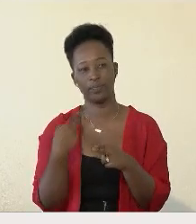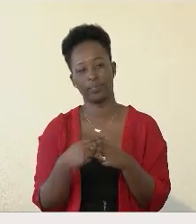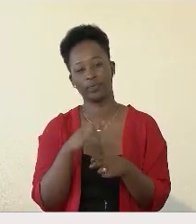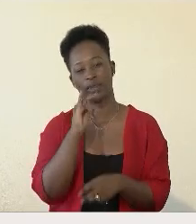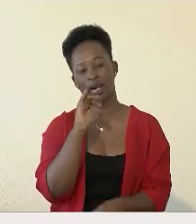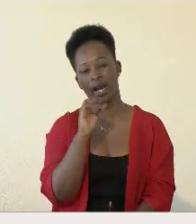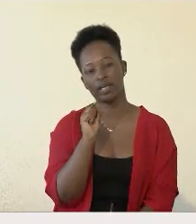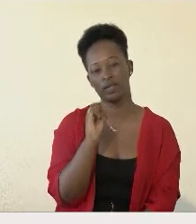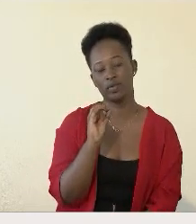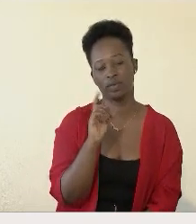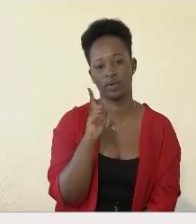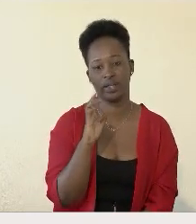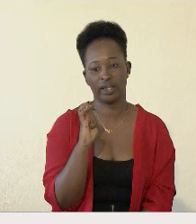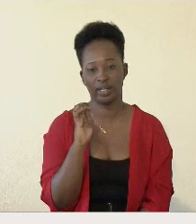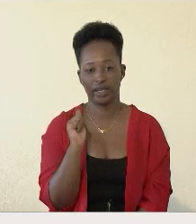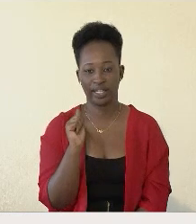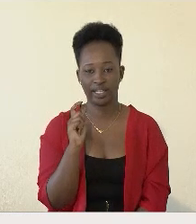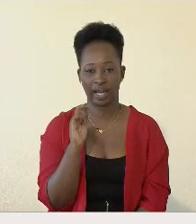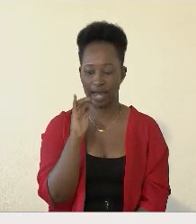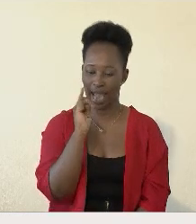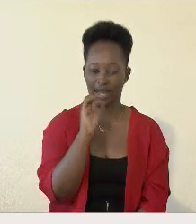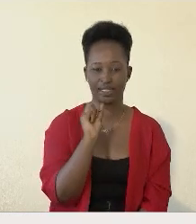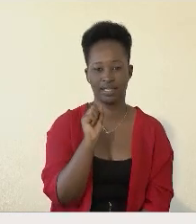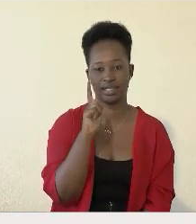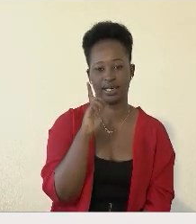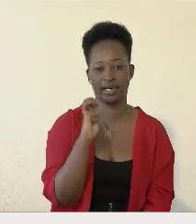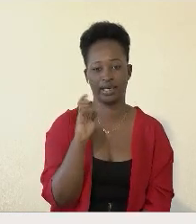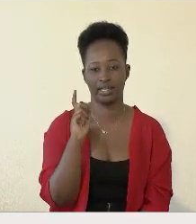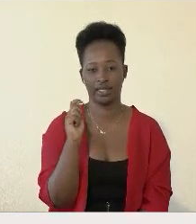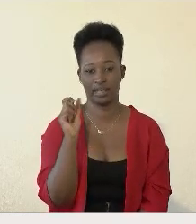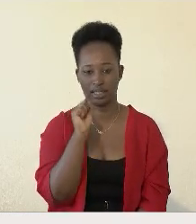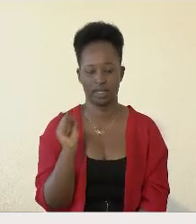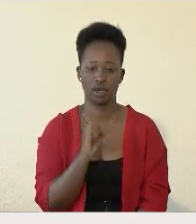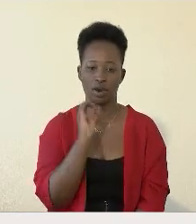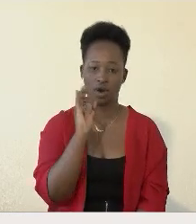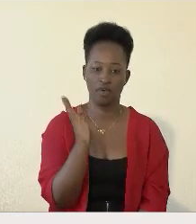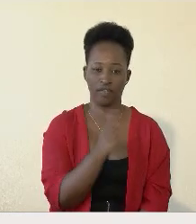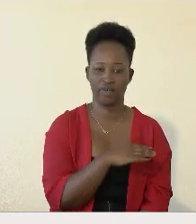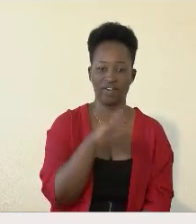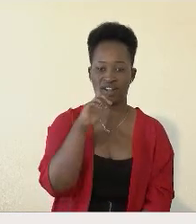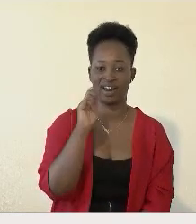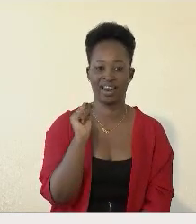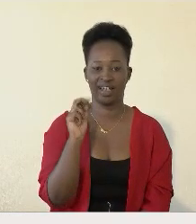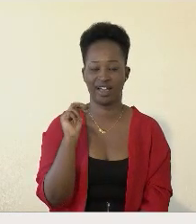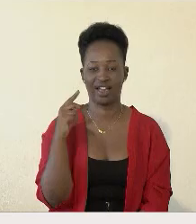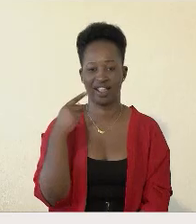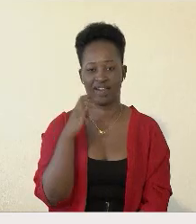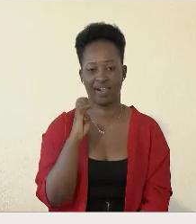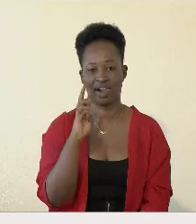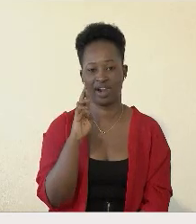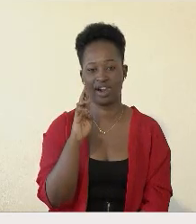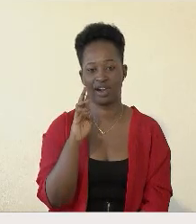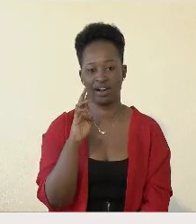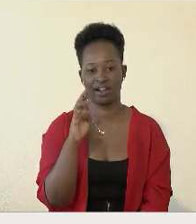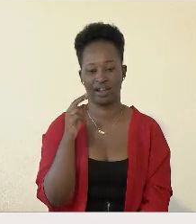Langerhans. I'm specifying these cells, which is called islets of Langerhans. They are found in the